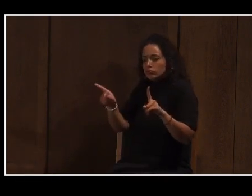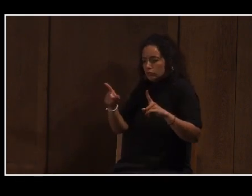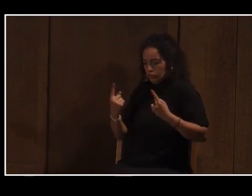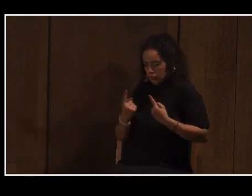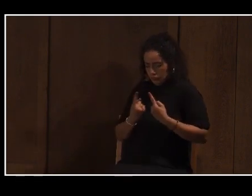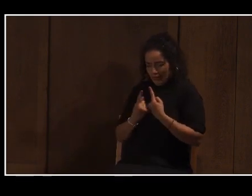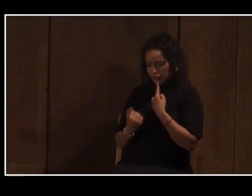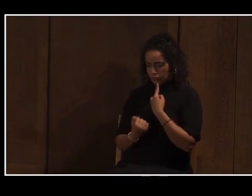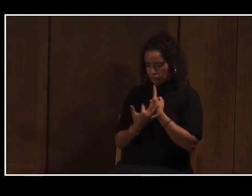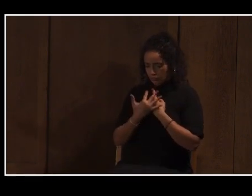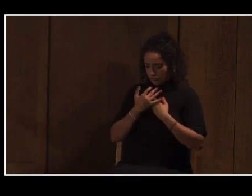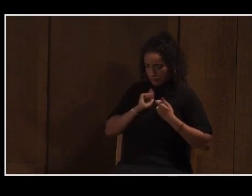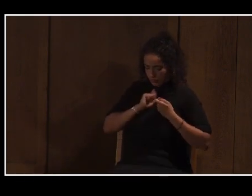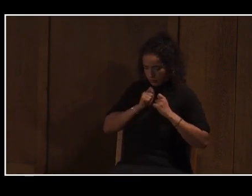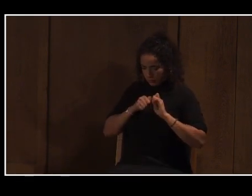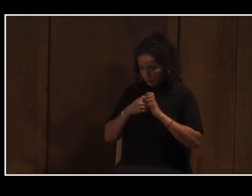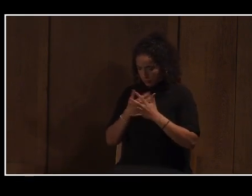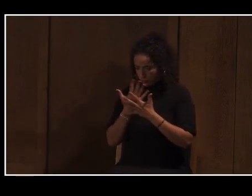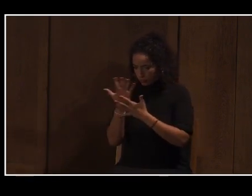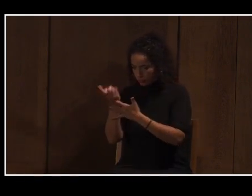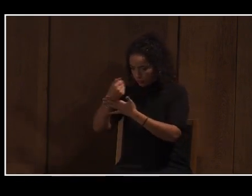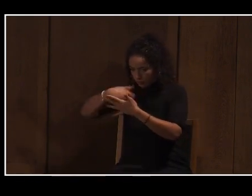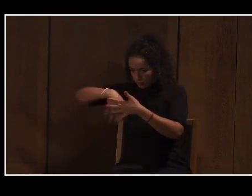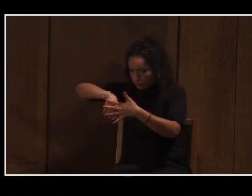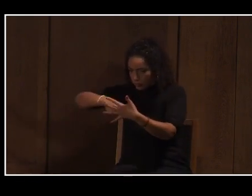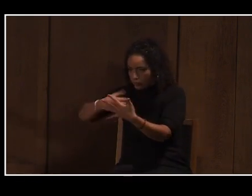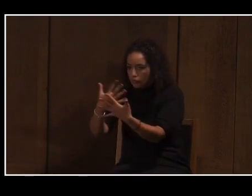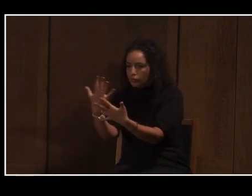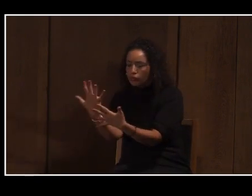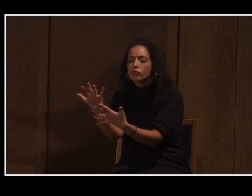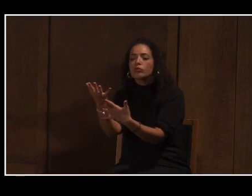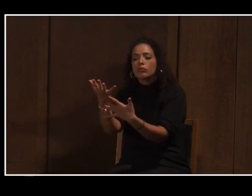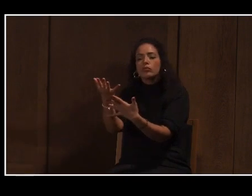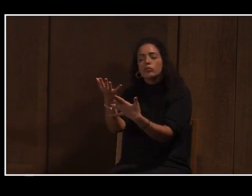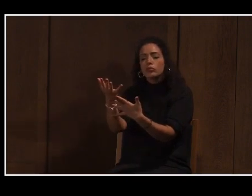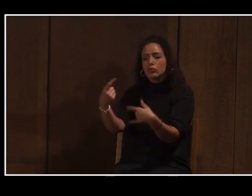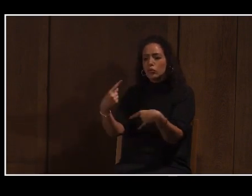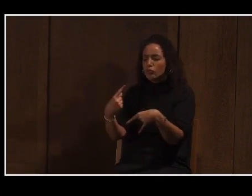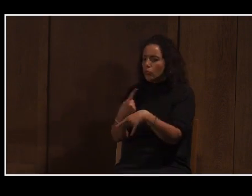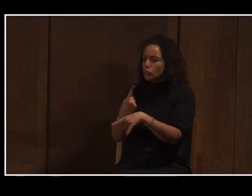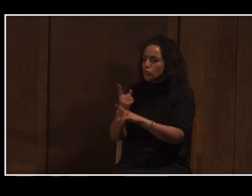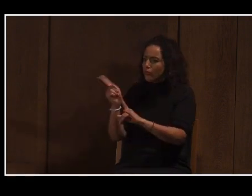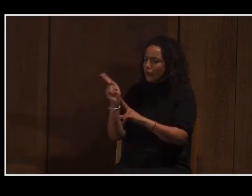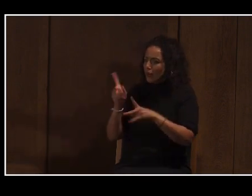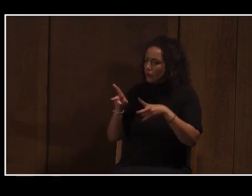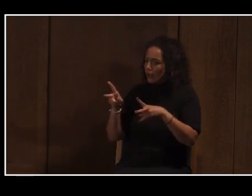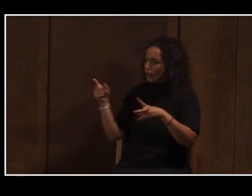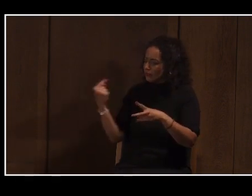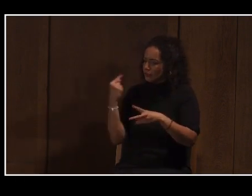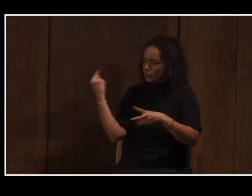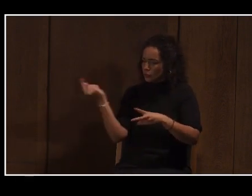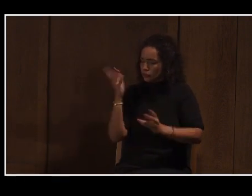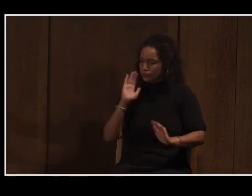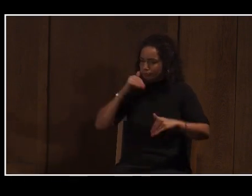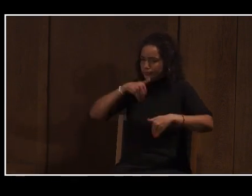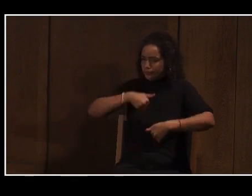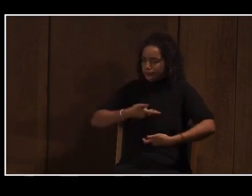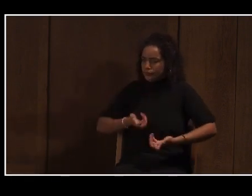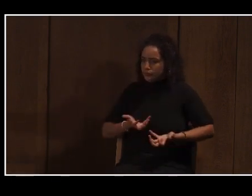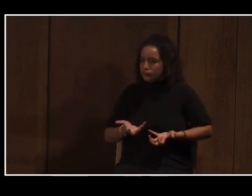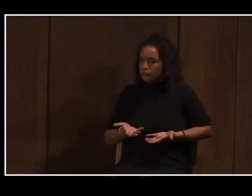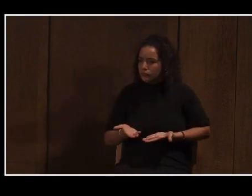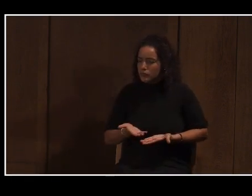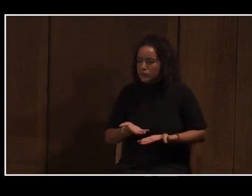shape us, but also you've all talked about the mercurial way in which you've navigated